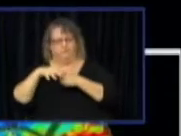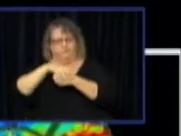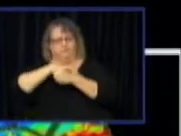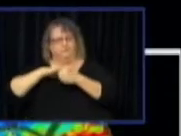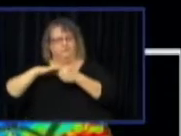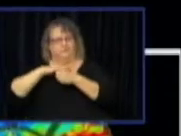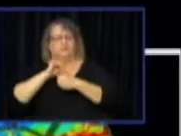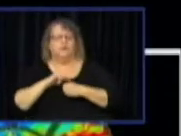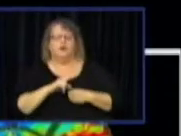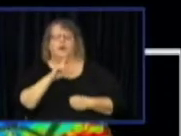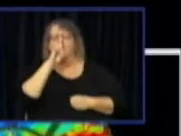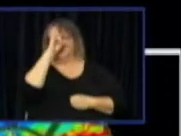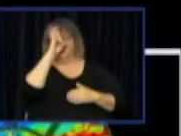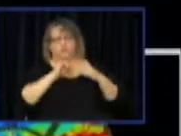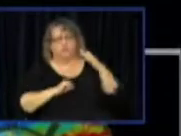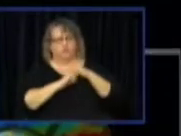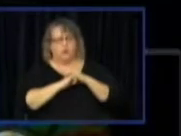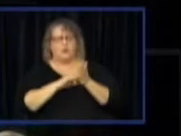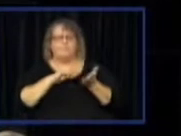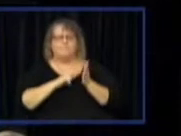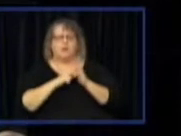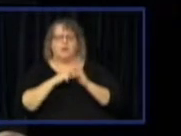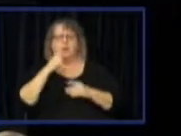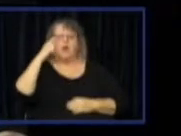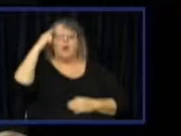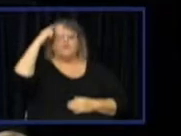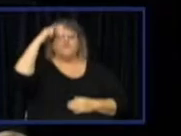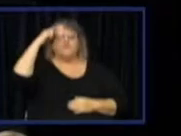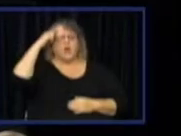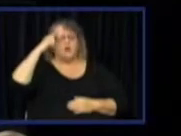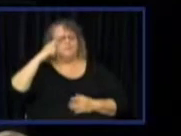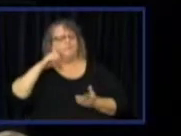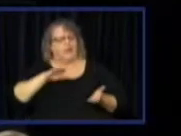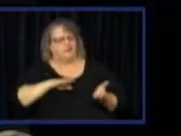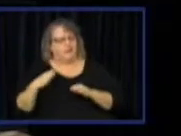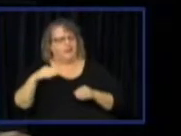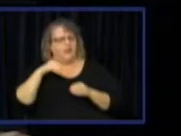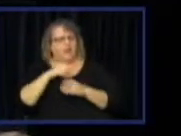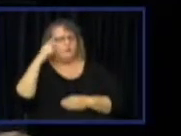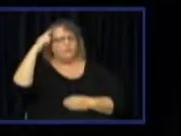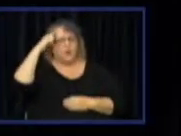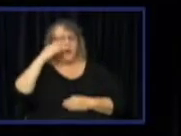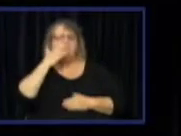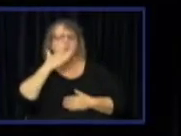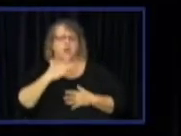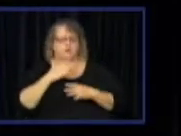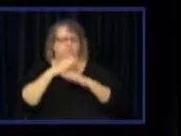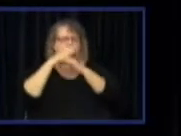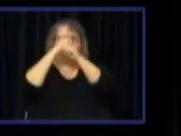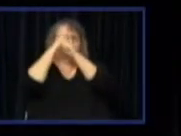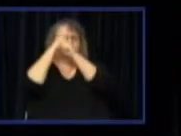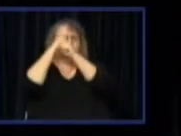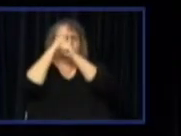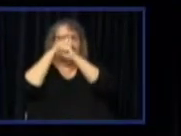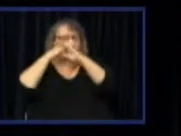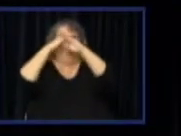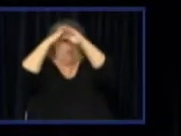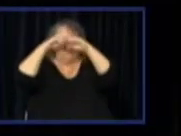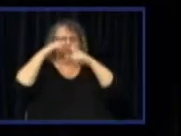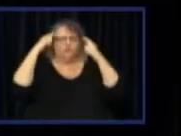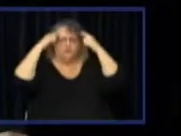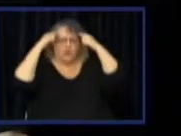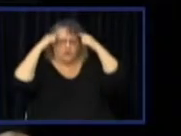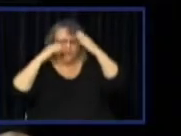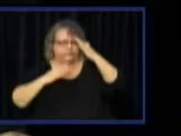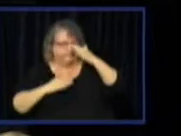And so stroke really is a death of the brain tissue that occurs when there is no blood flow to part of the brain.